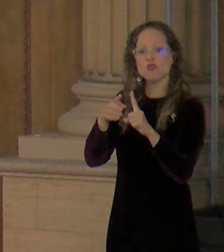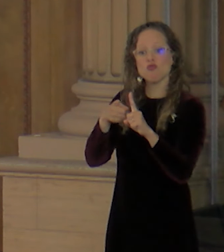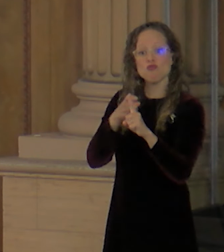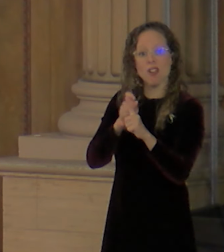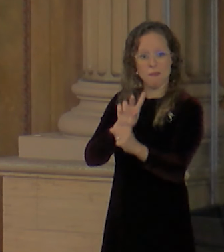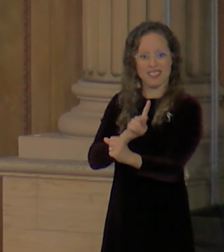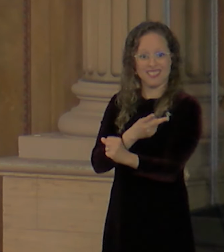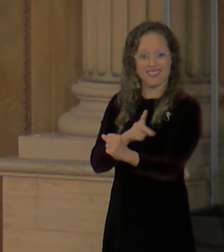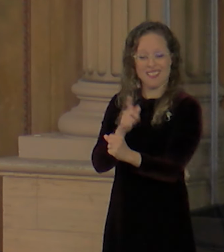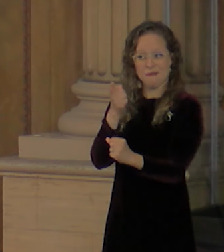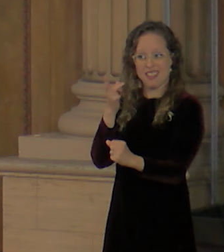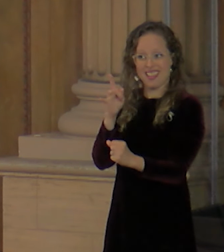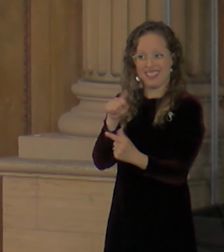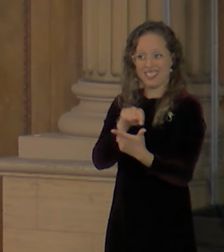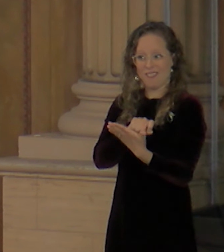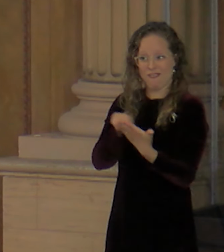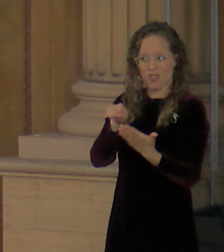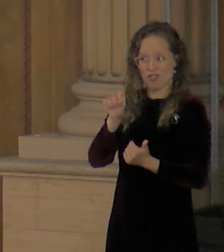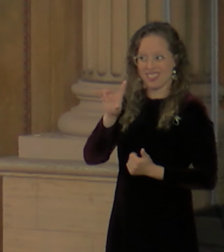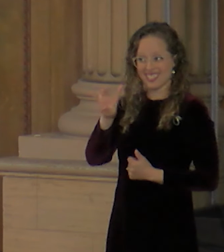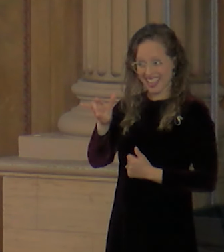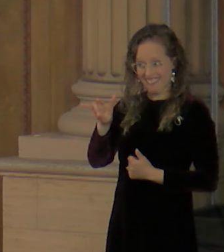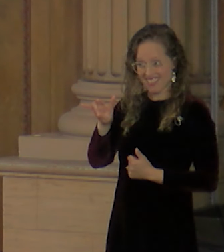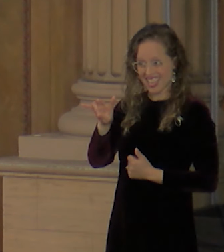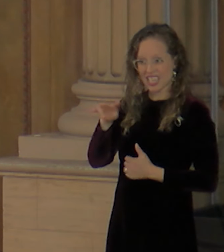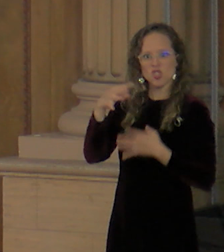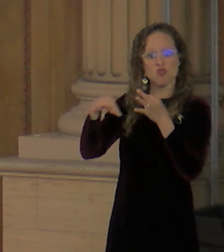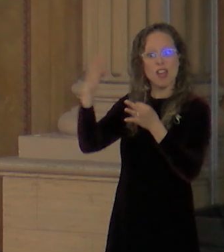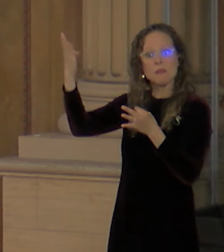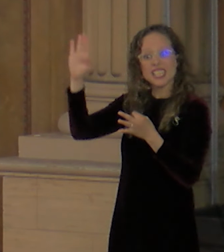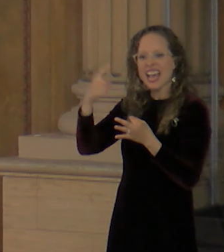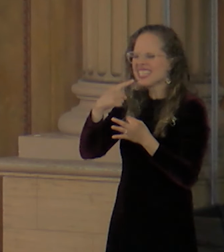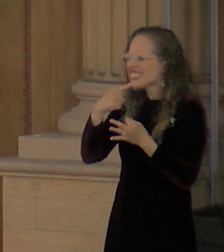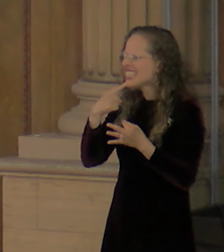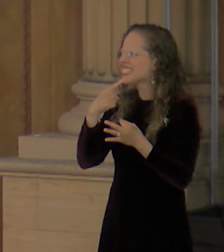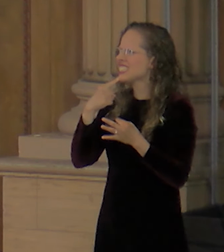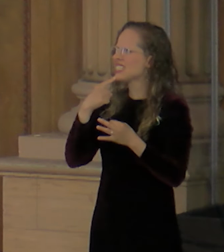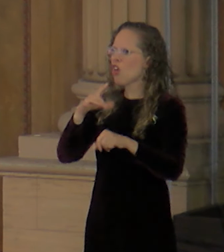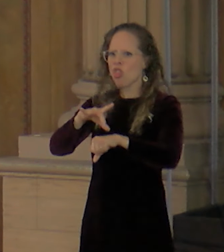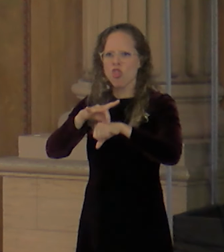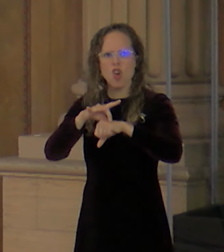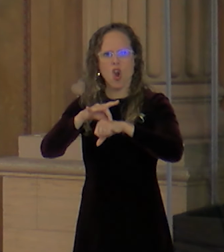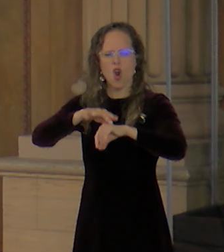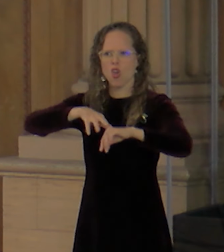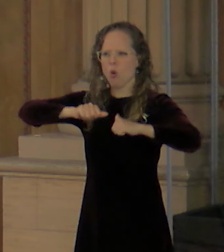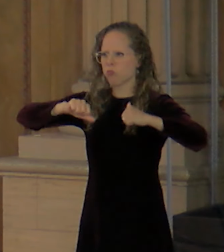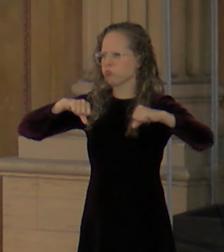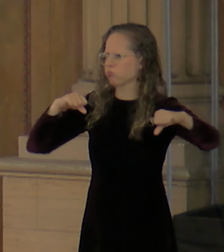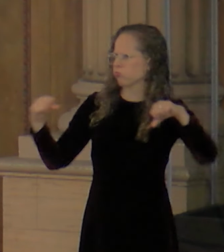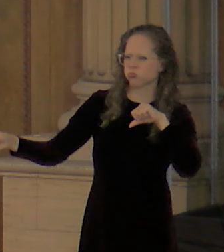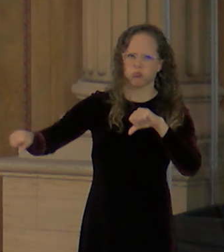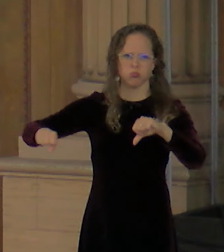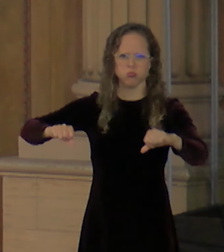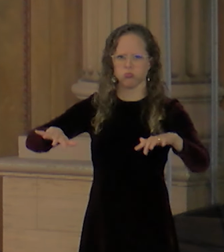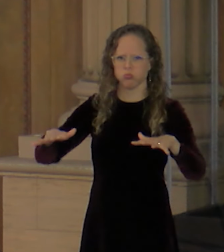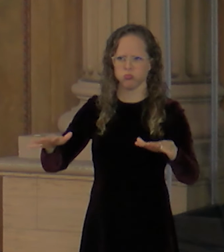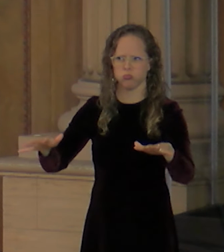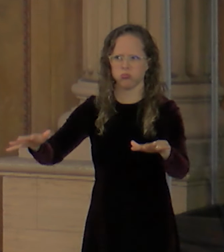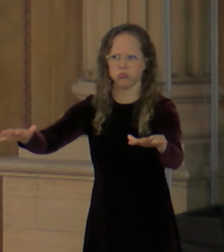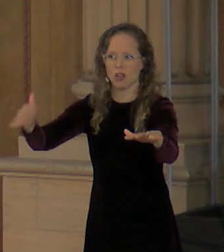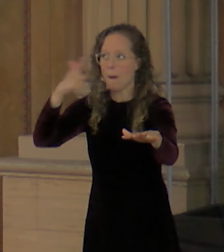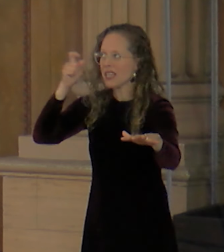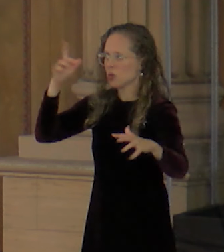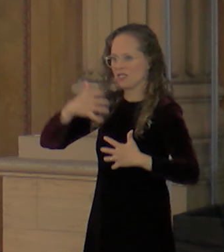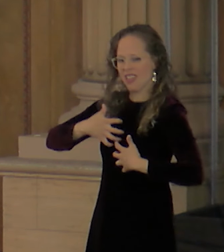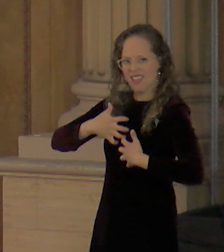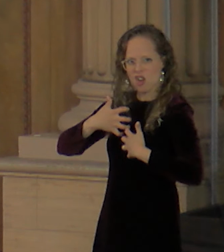7. It says, the earth reeled and rocked. The foundations also of the mountains trembled and quaked because he was angry. Smoke